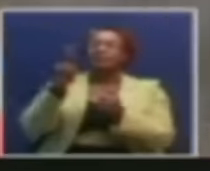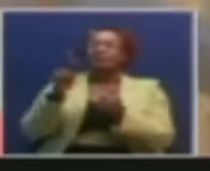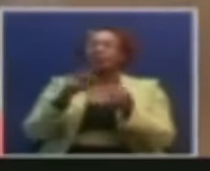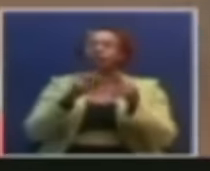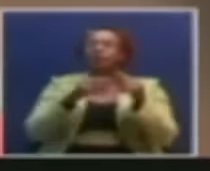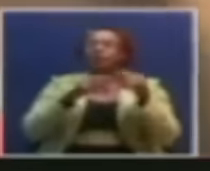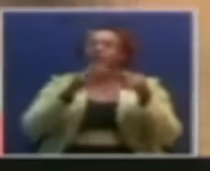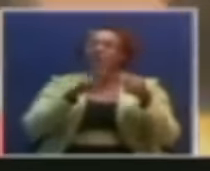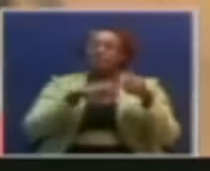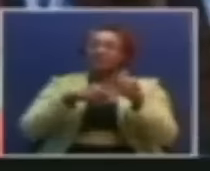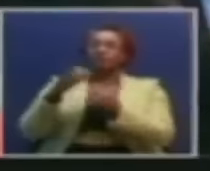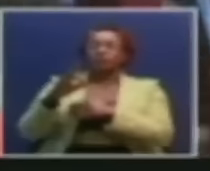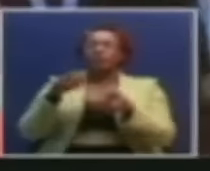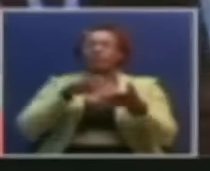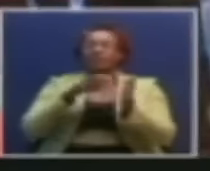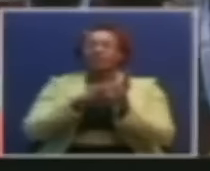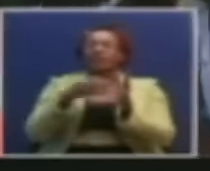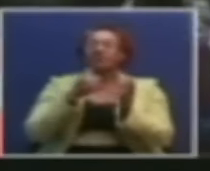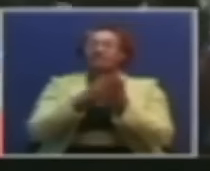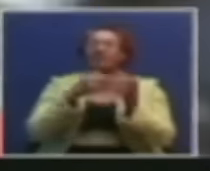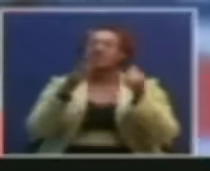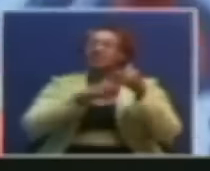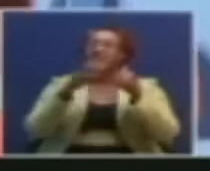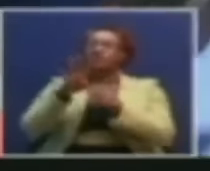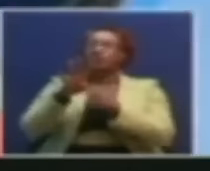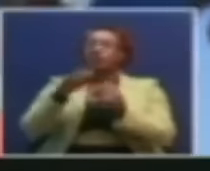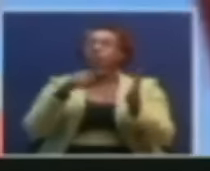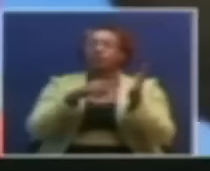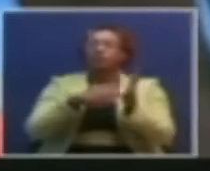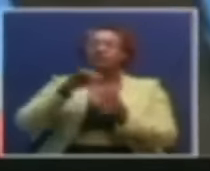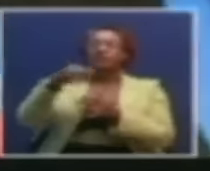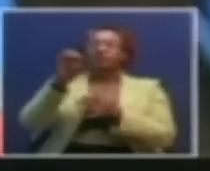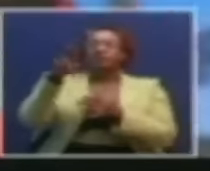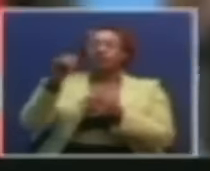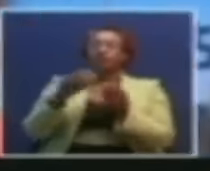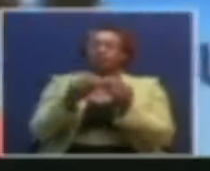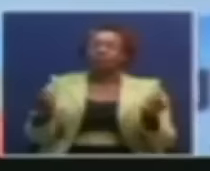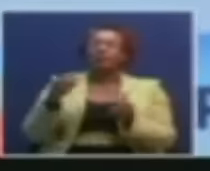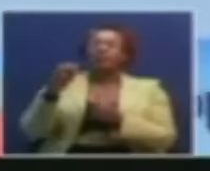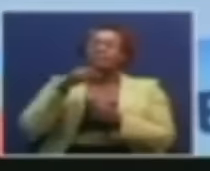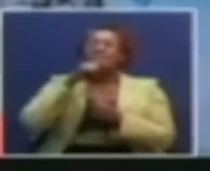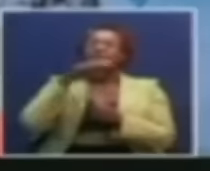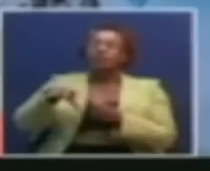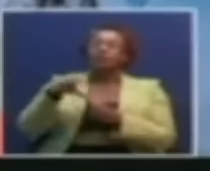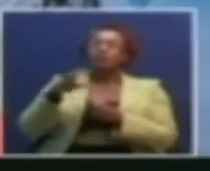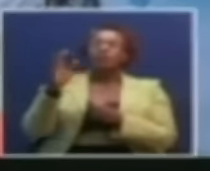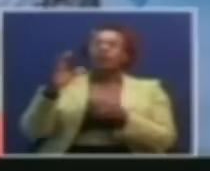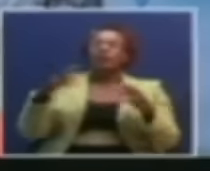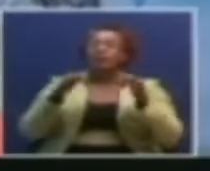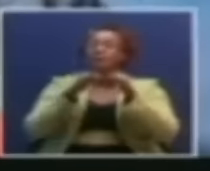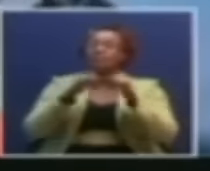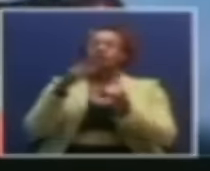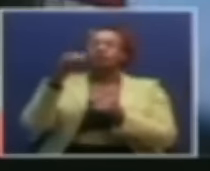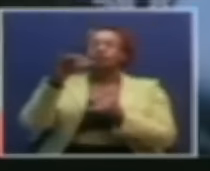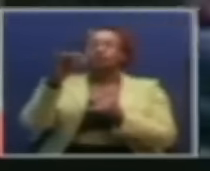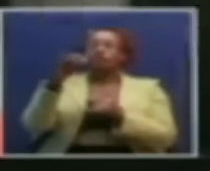at the Uruma grounds to finish the league on 64 points. Jericho All-Stars, who beat Babadogo 3-1 and Kamtoyoyo, finished second on 62